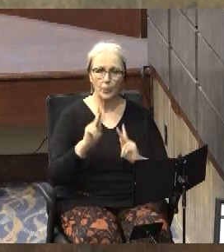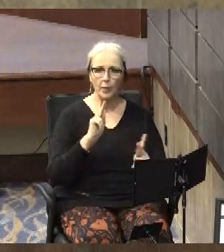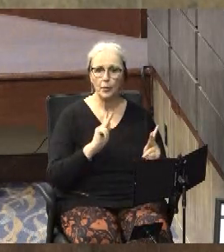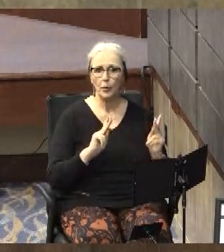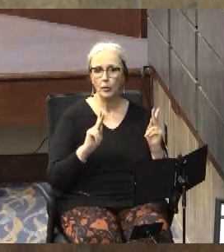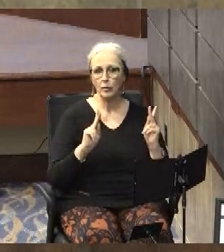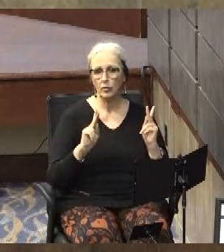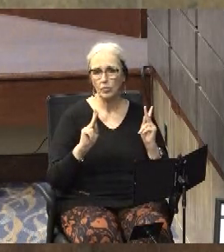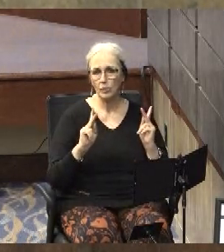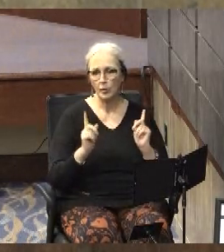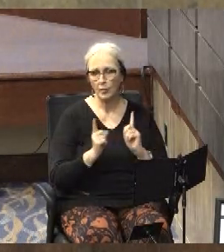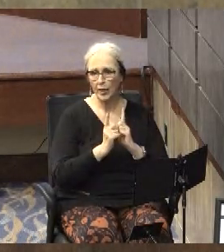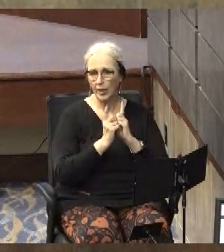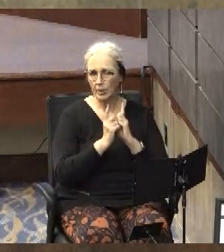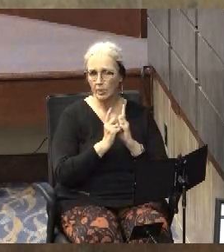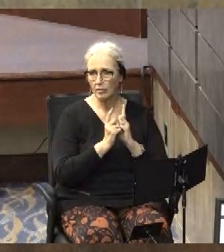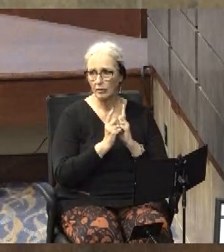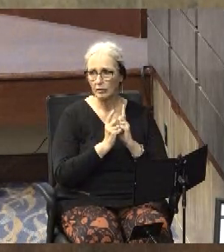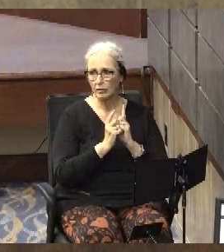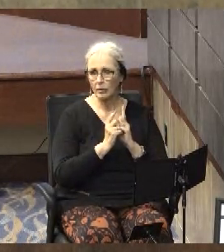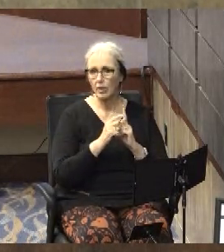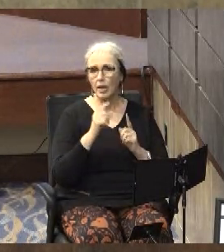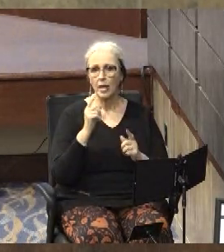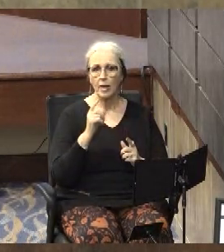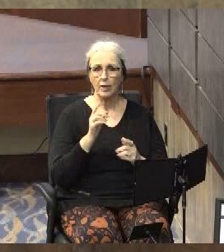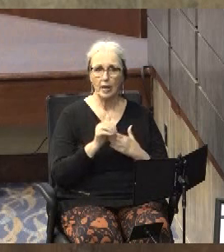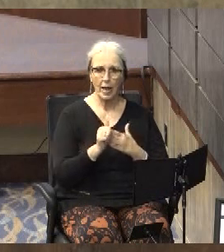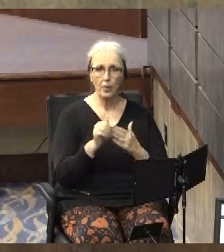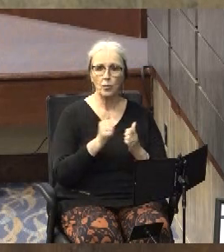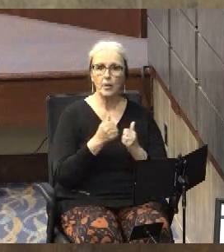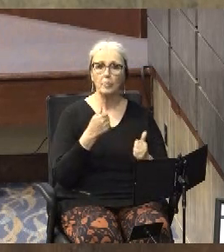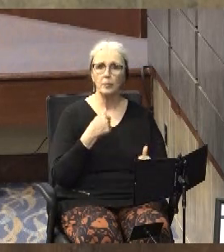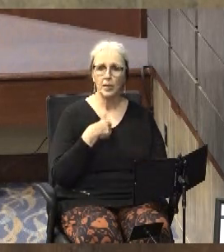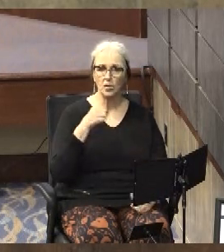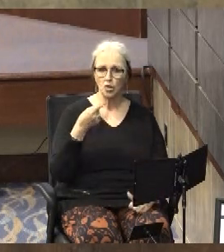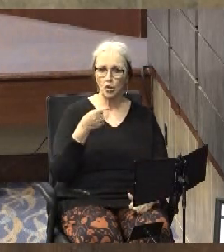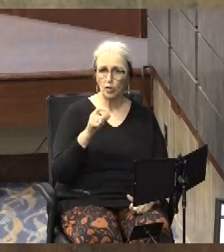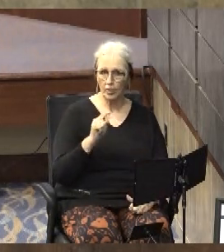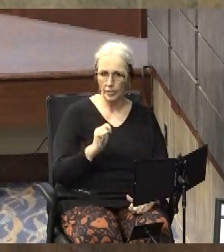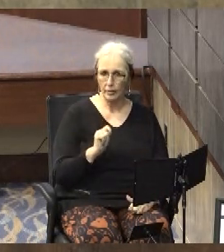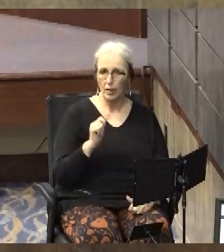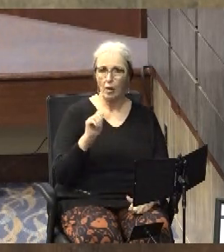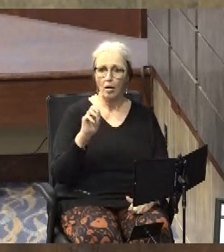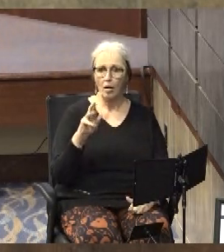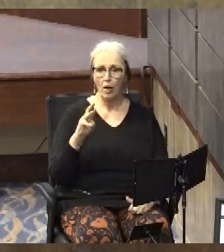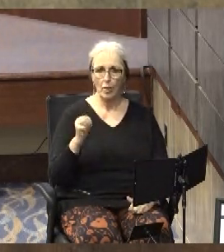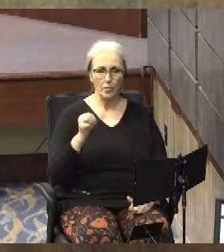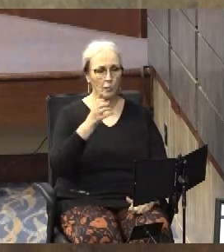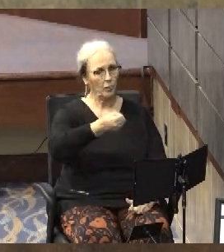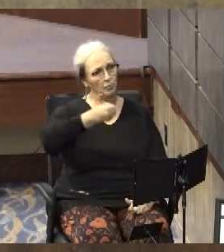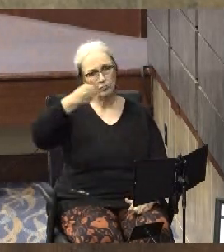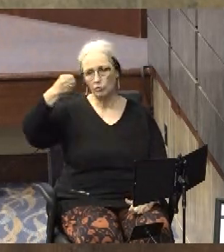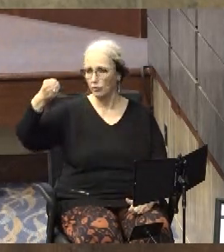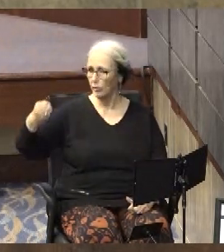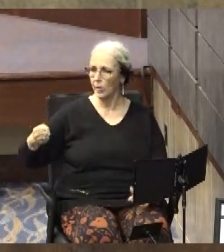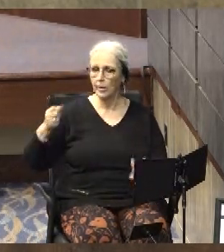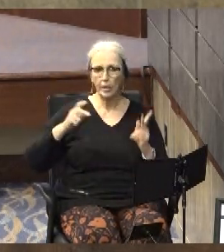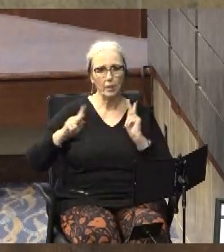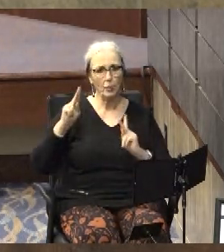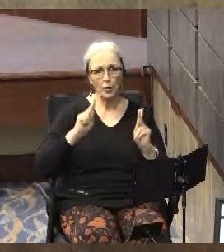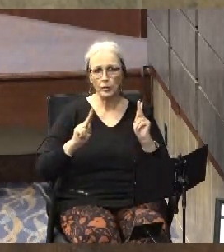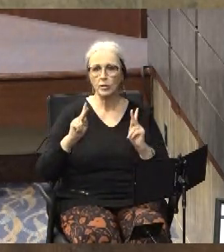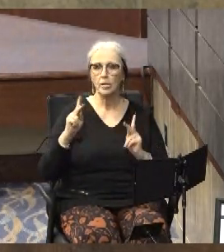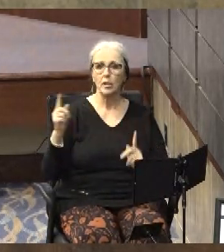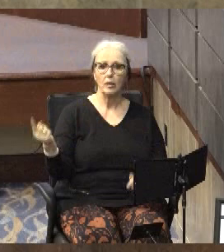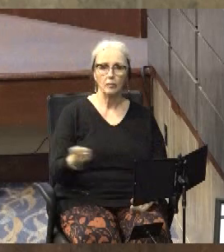city business may be conducted. If so directed by me, the sergeant at arms shall remove from the council meeting any person who, while addressing the city council